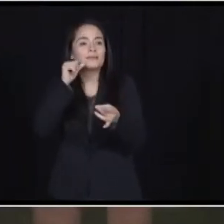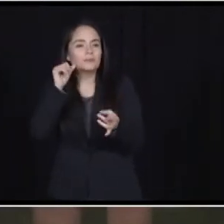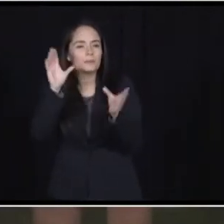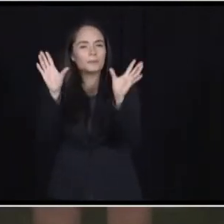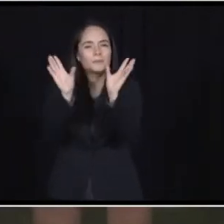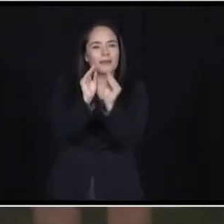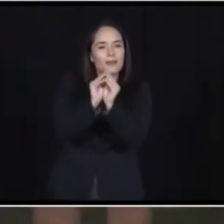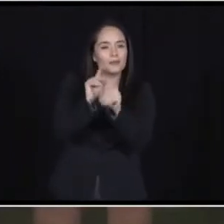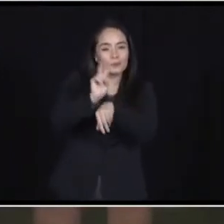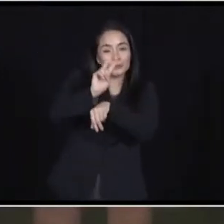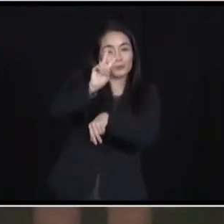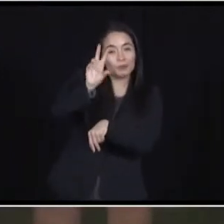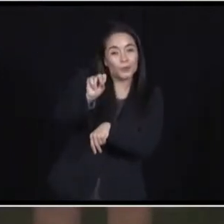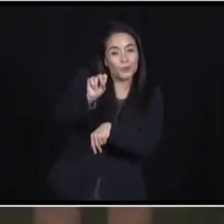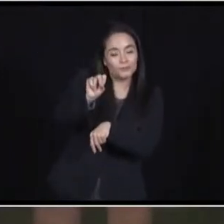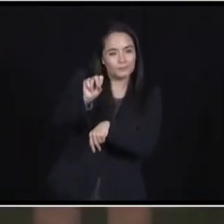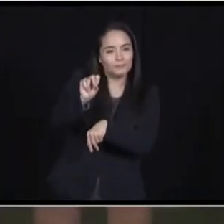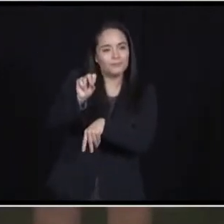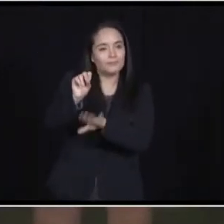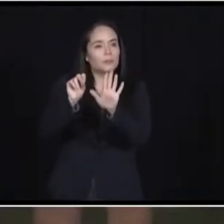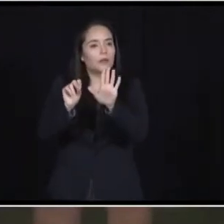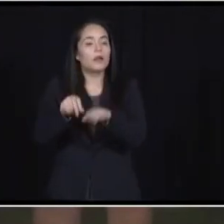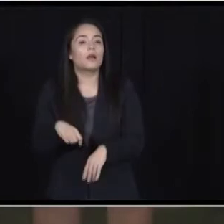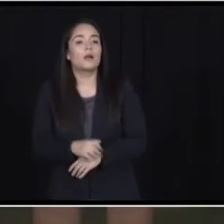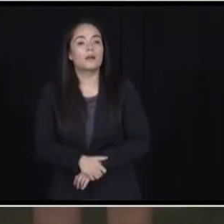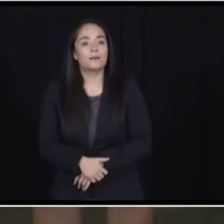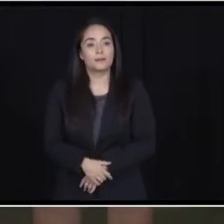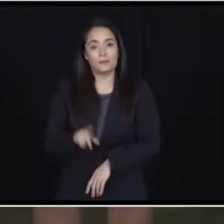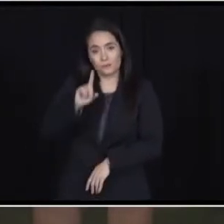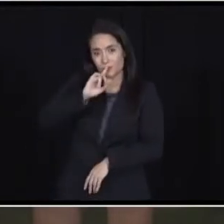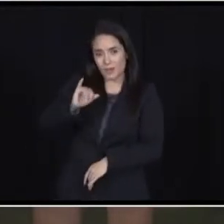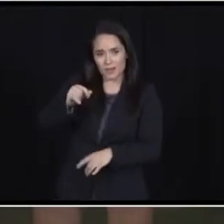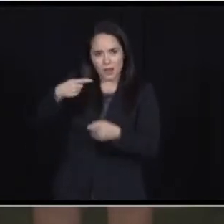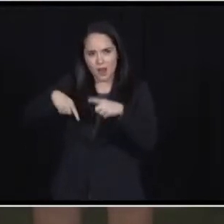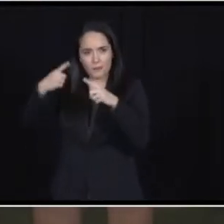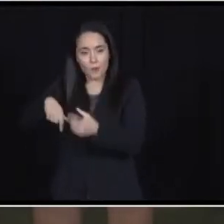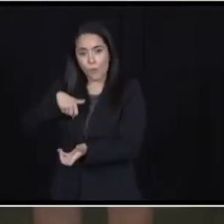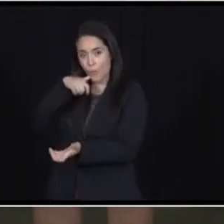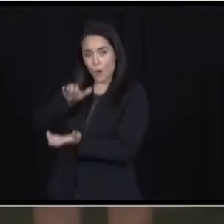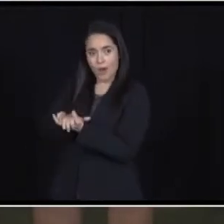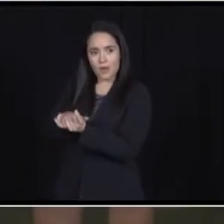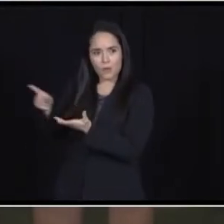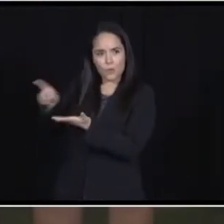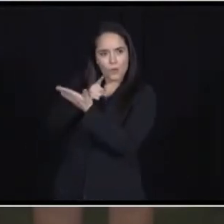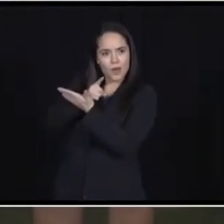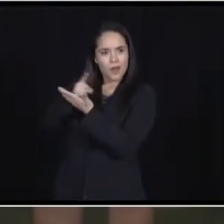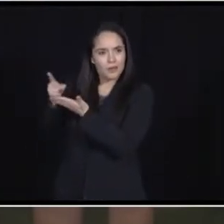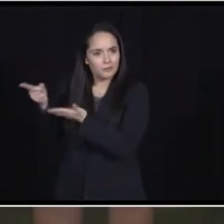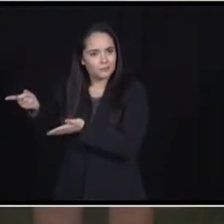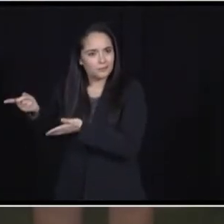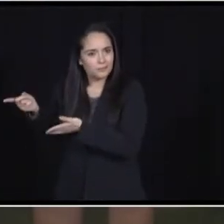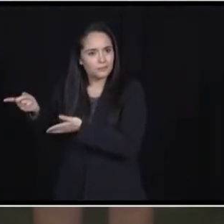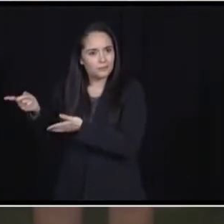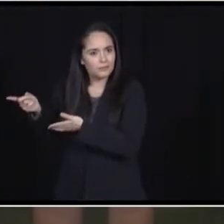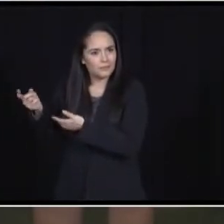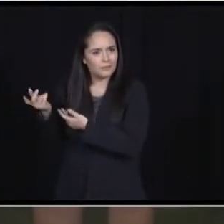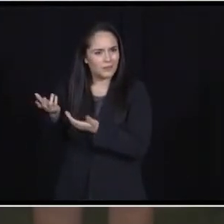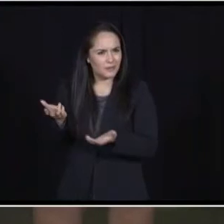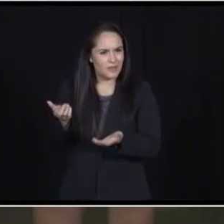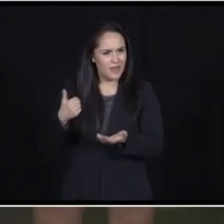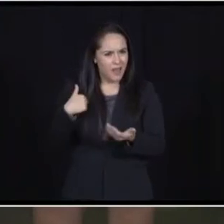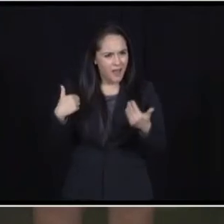a week. And I'm going to be very transparent. It happened to Carla, my wife. It took a week for her to get an answer. And when you have a loved one